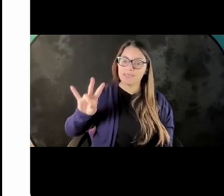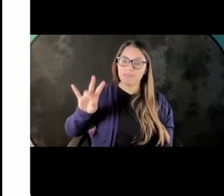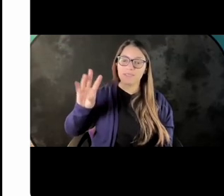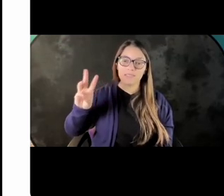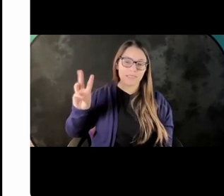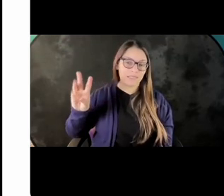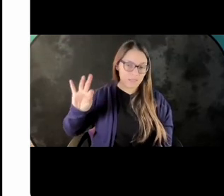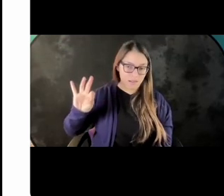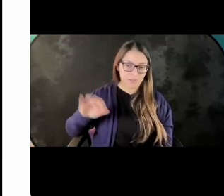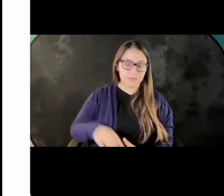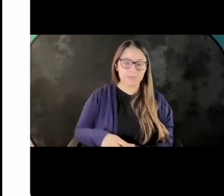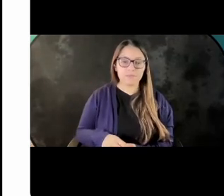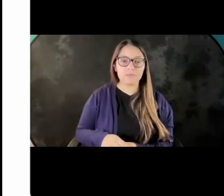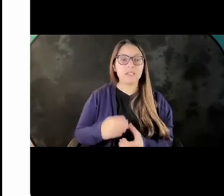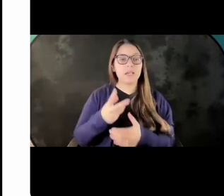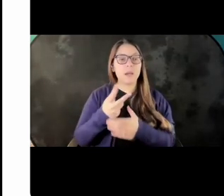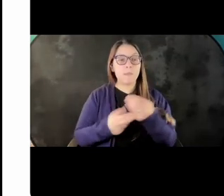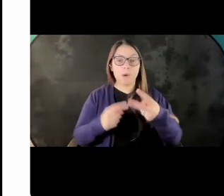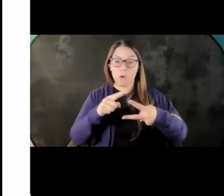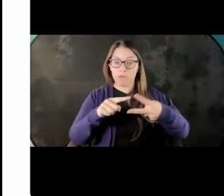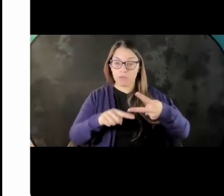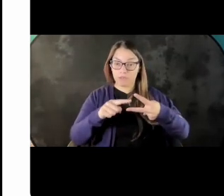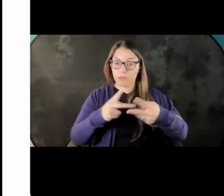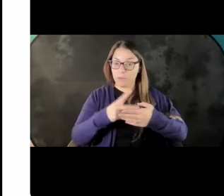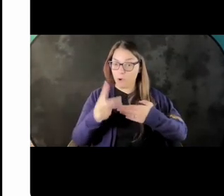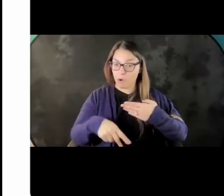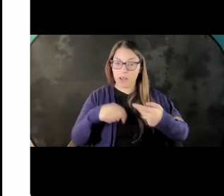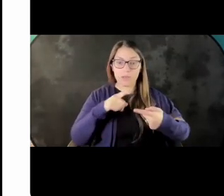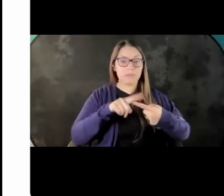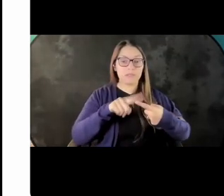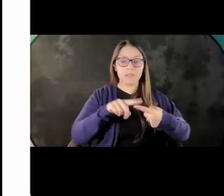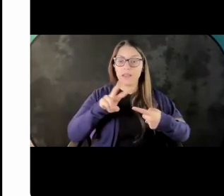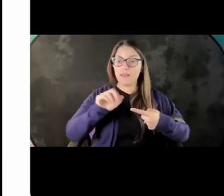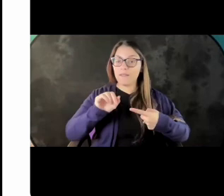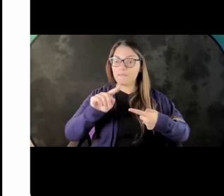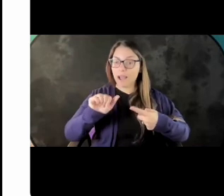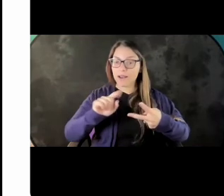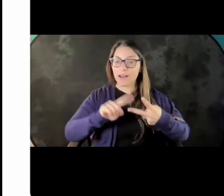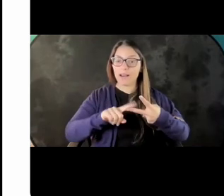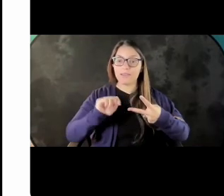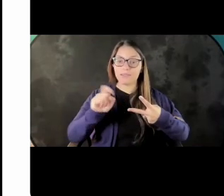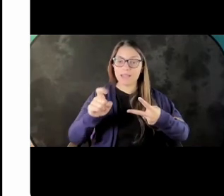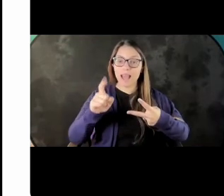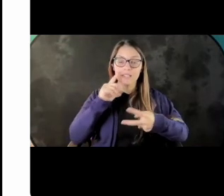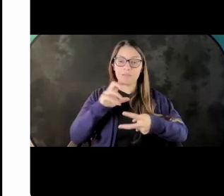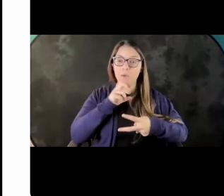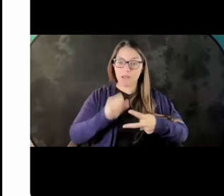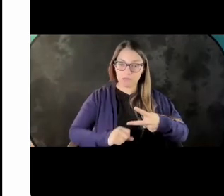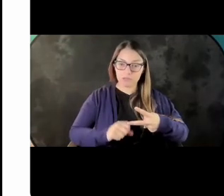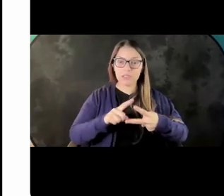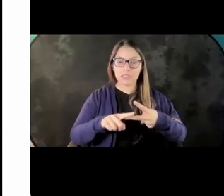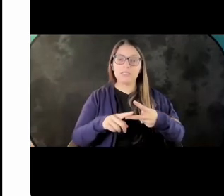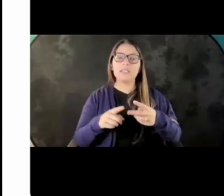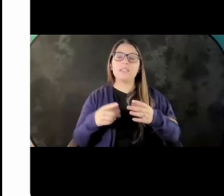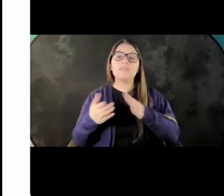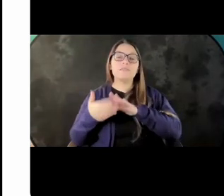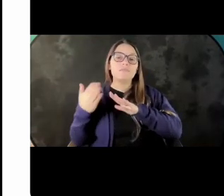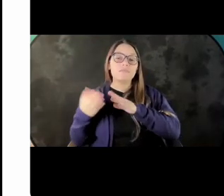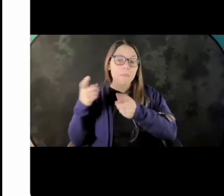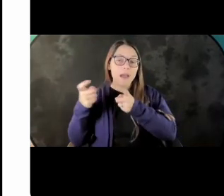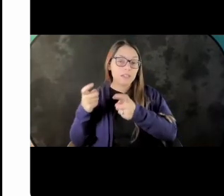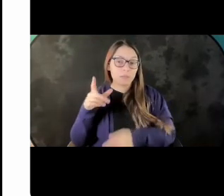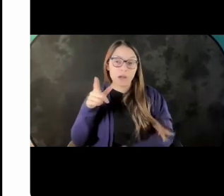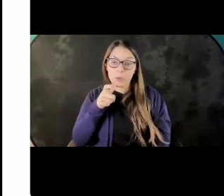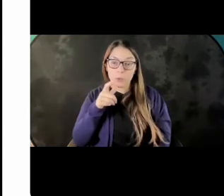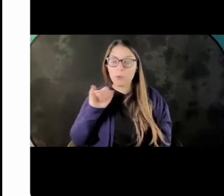1-888-227-7669. Both of those programs, the VITA and the tax counseling for the elderly programs, they're managed by the IRS,